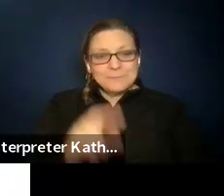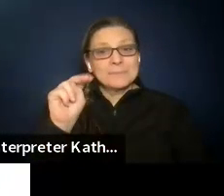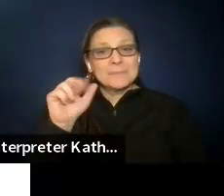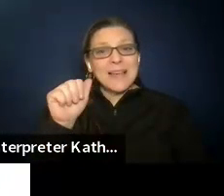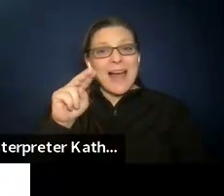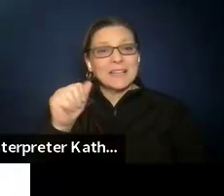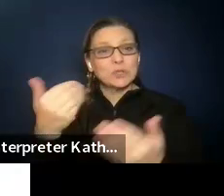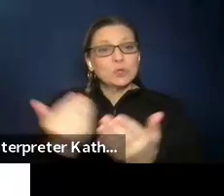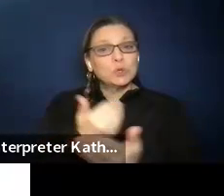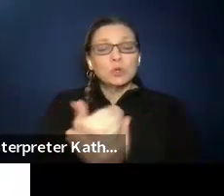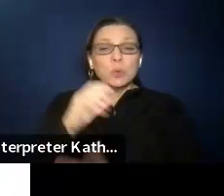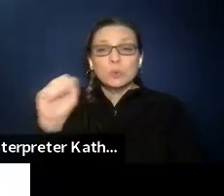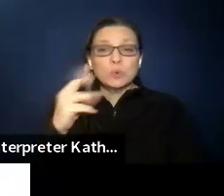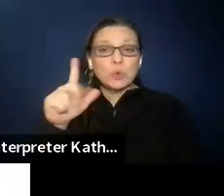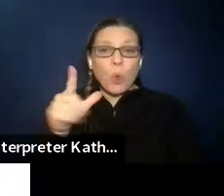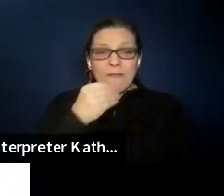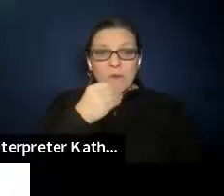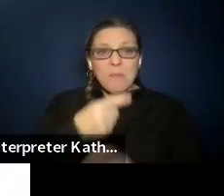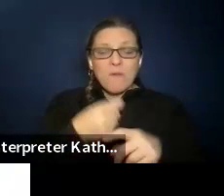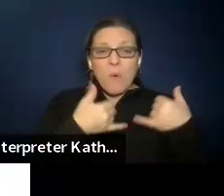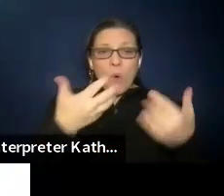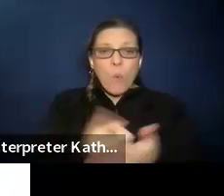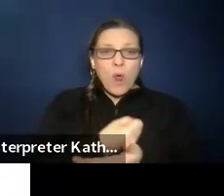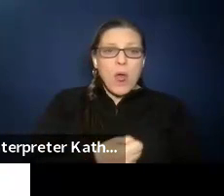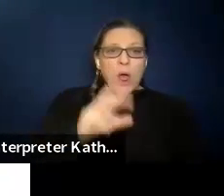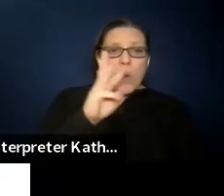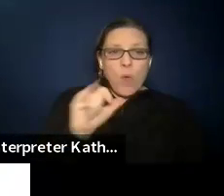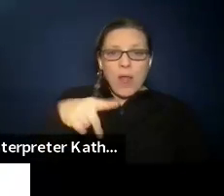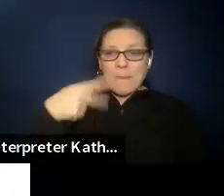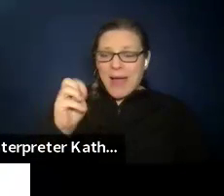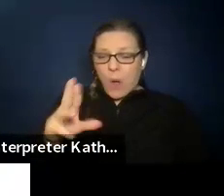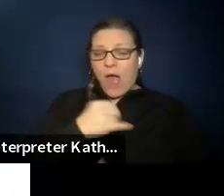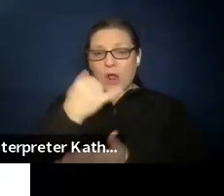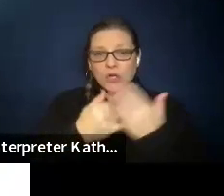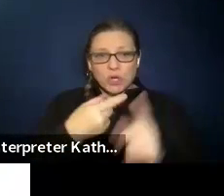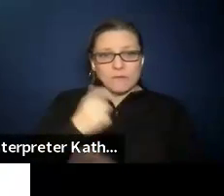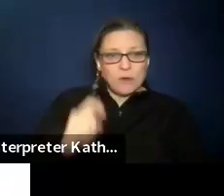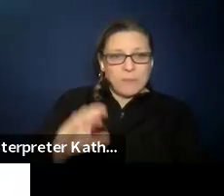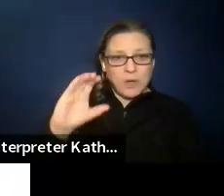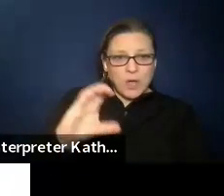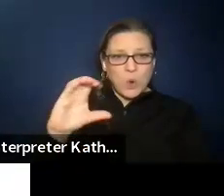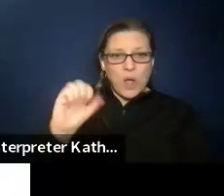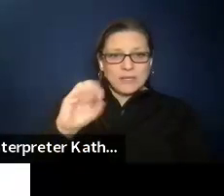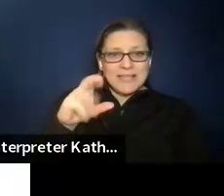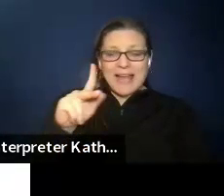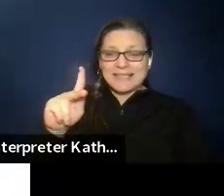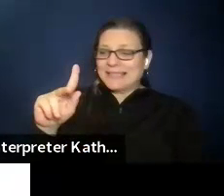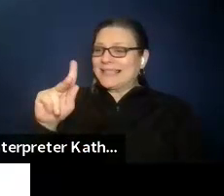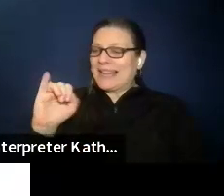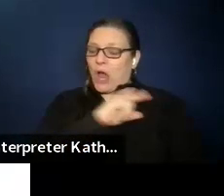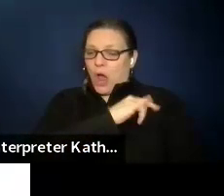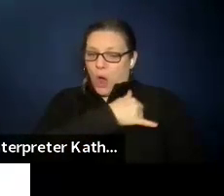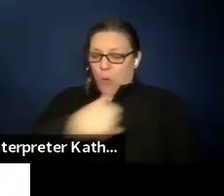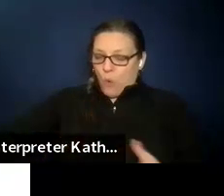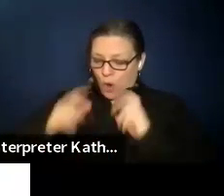Nana's New Soul Food. From award-winning playwright Will Power and illustrations for Coretta Scott King Award honor and